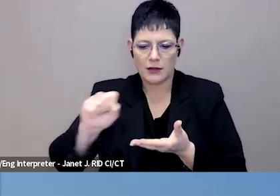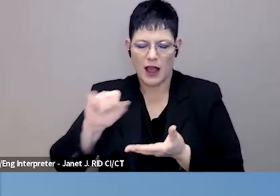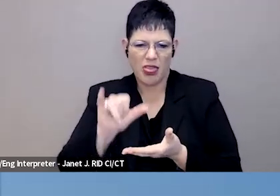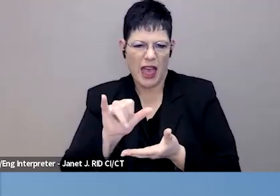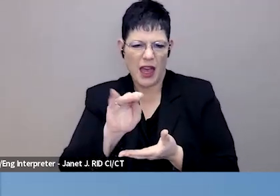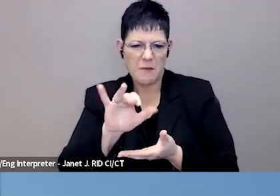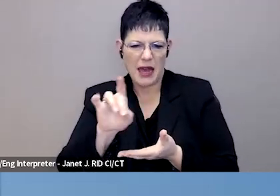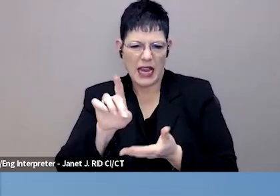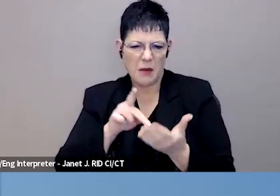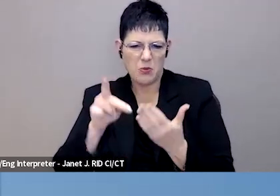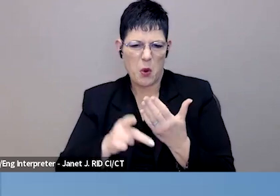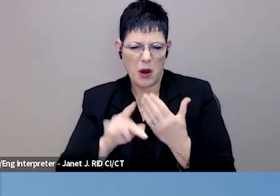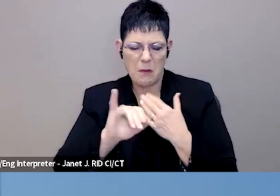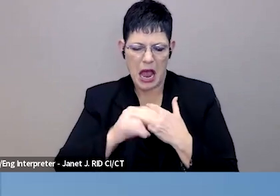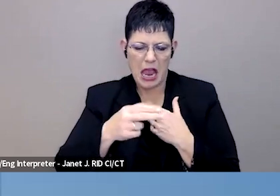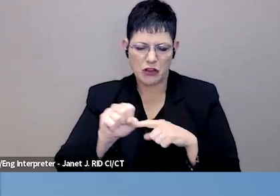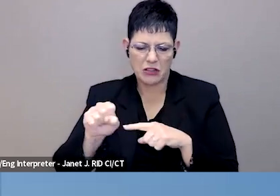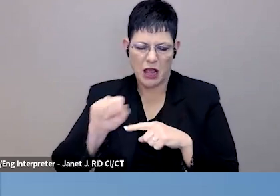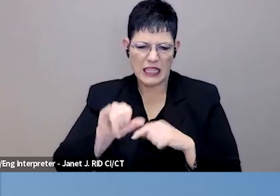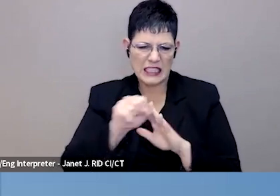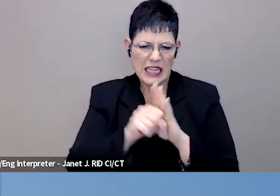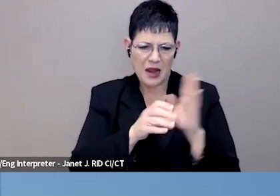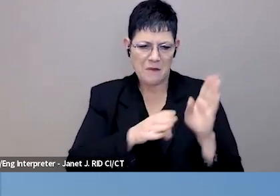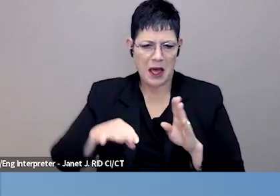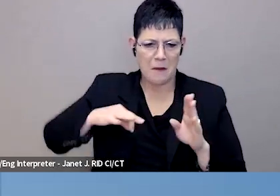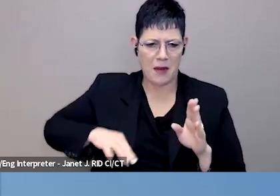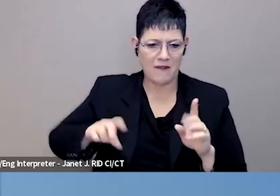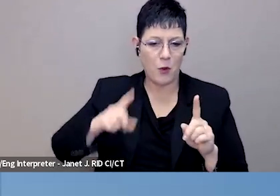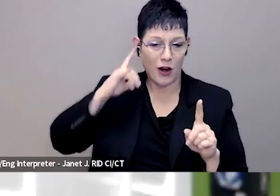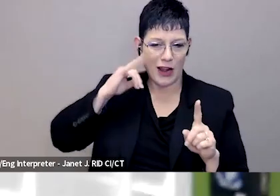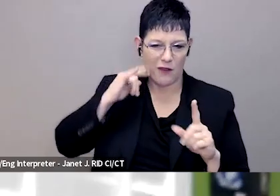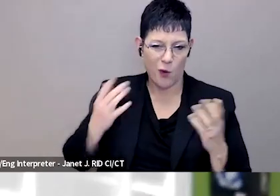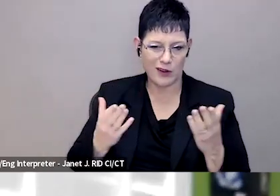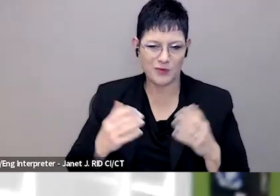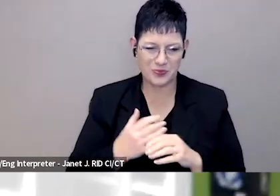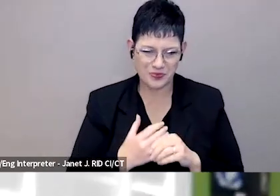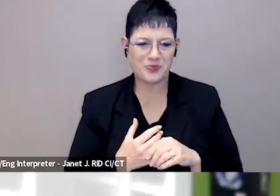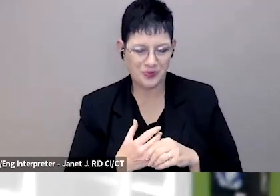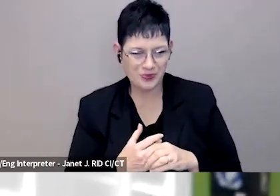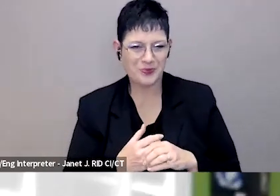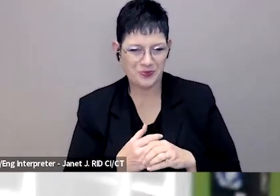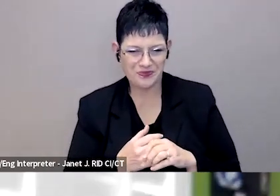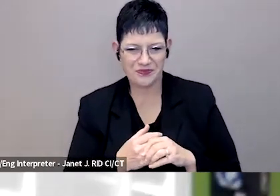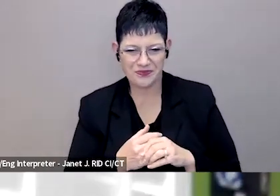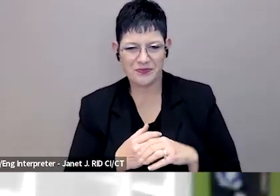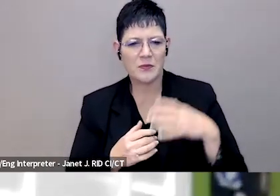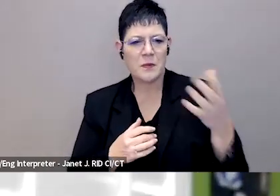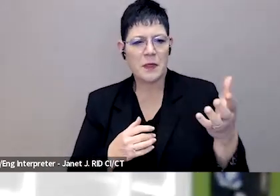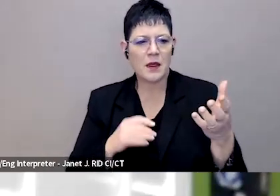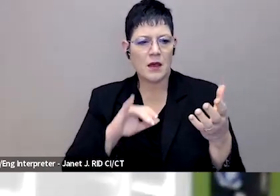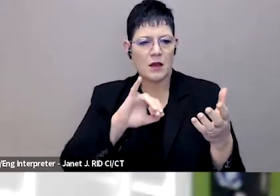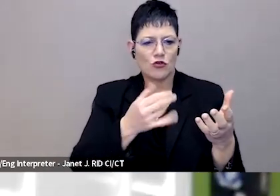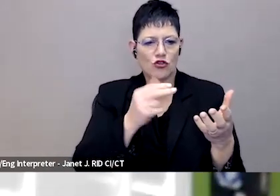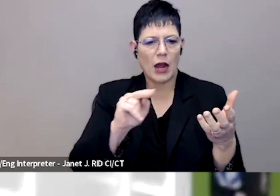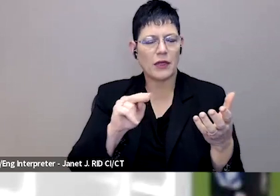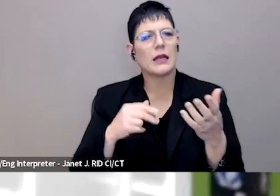Medicaid program, state plan benefit in California. Thank you. So I guess as